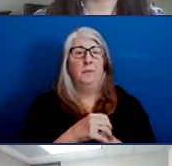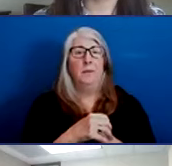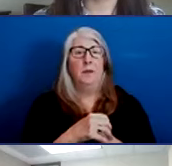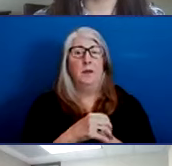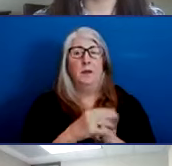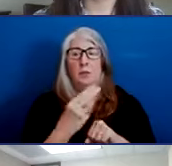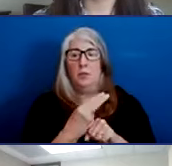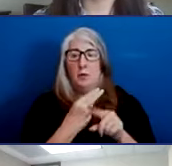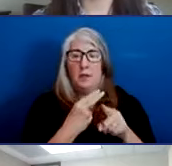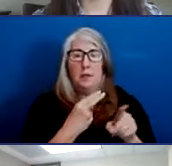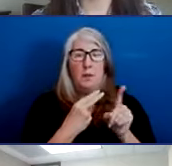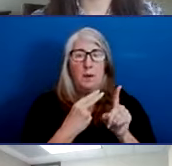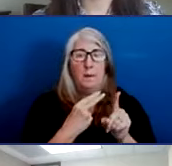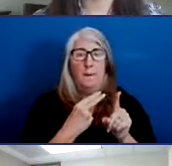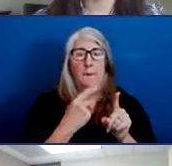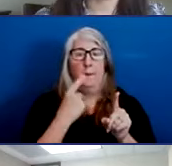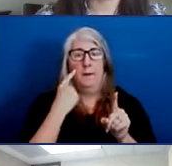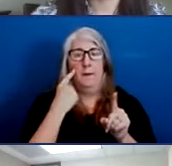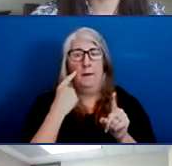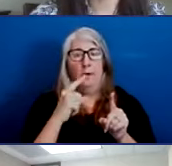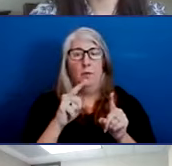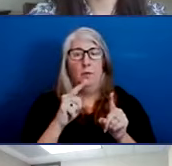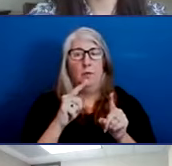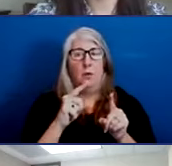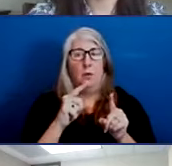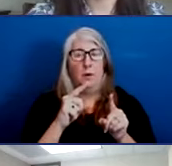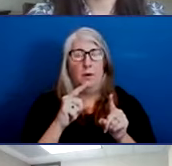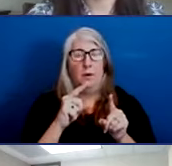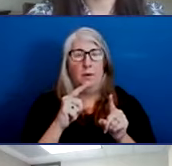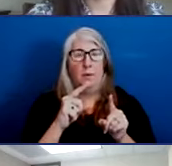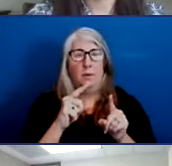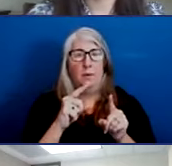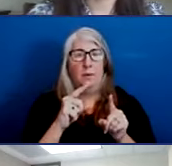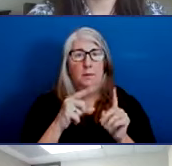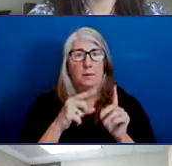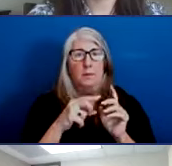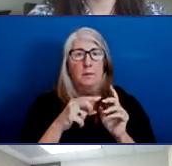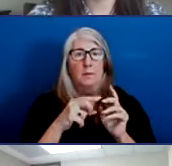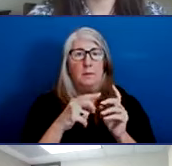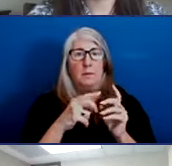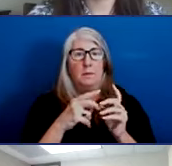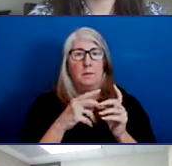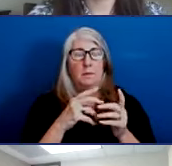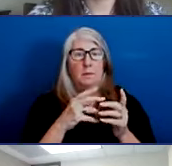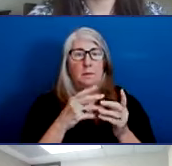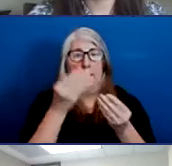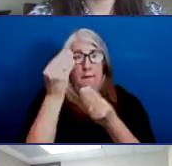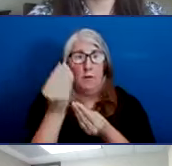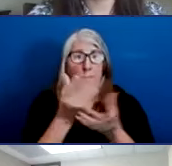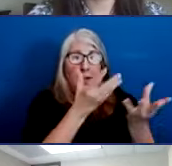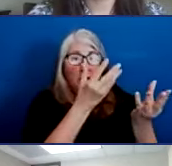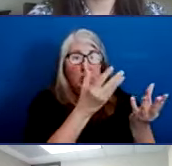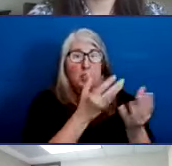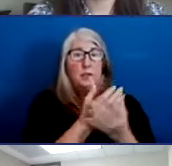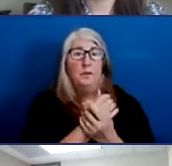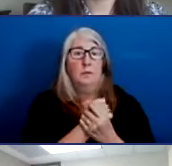having those ambassadors report back to HICPOP. And one of them is for the overall Coral